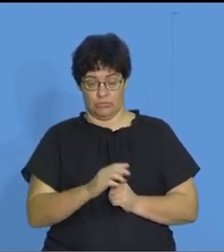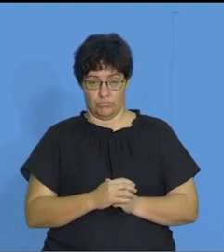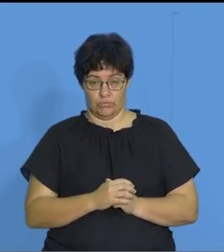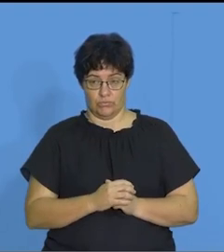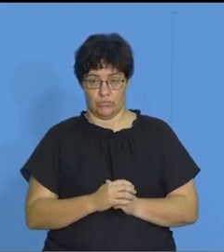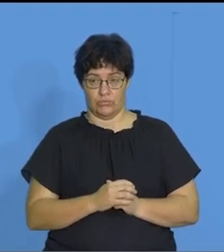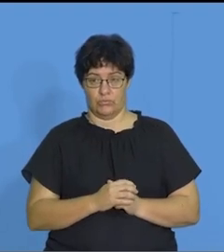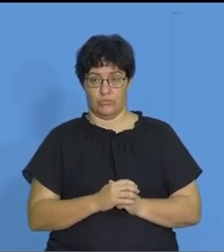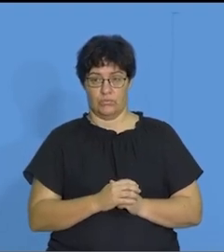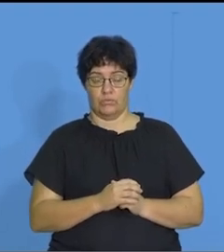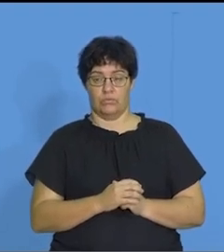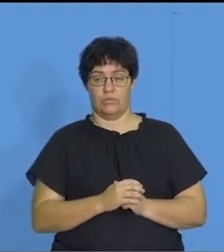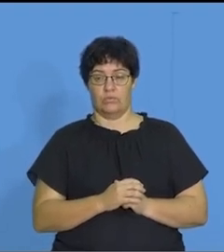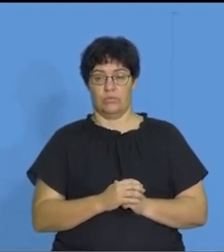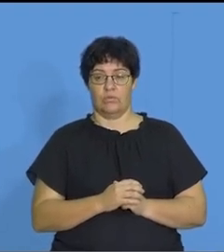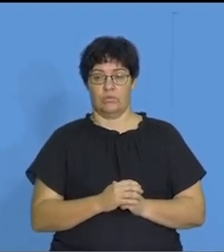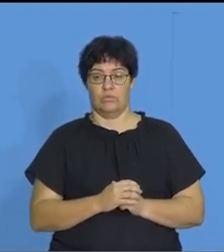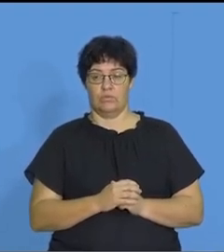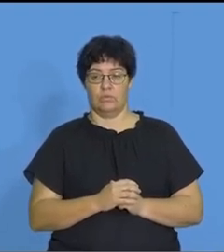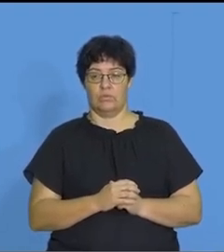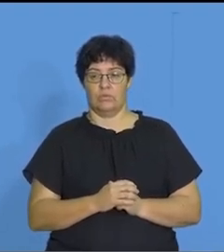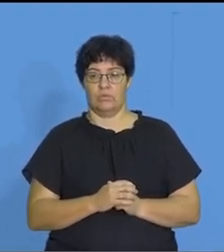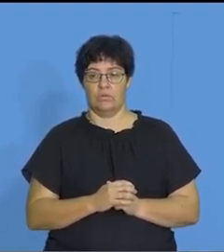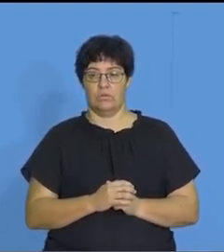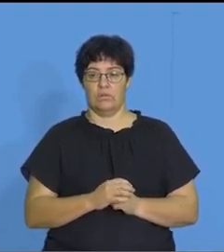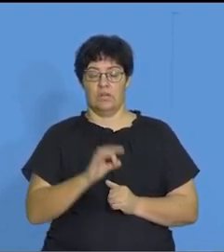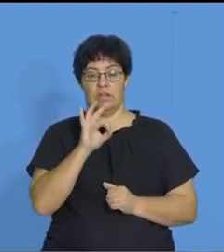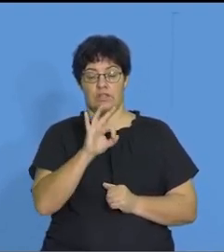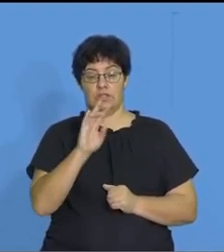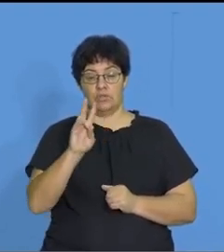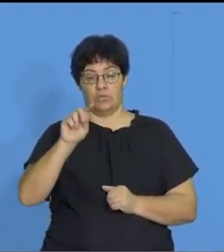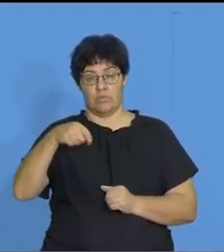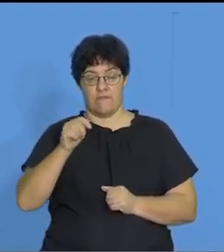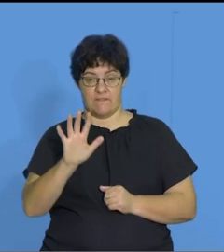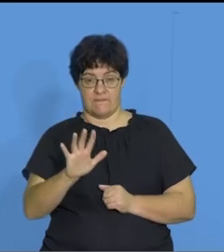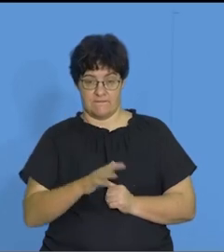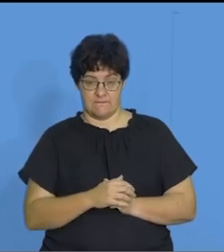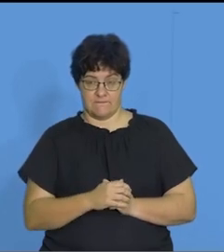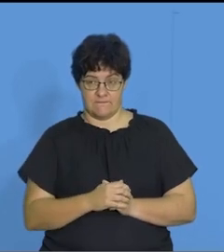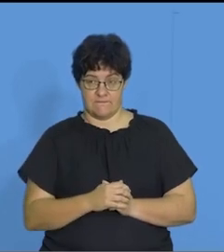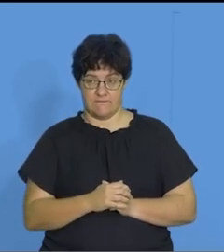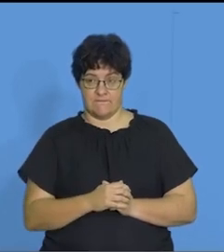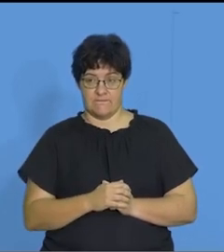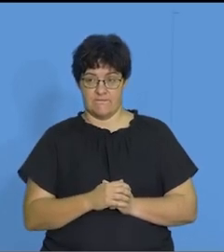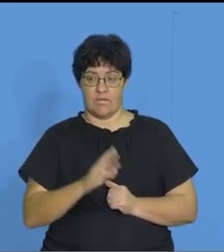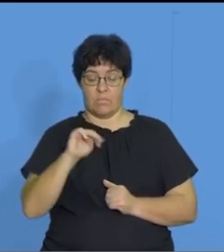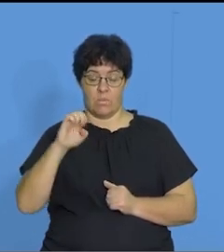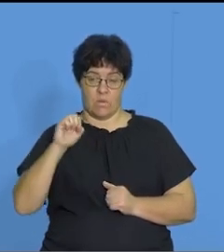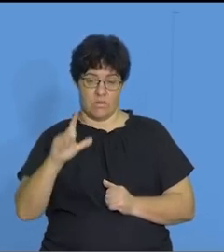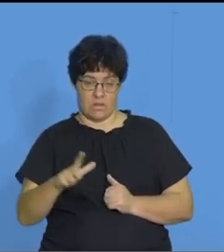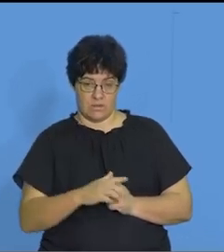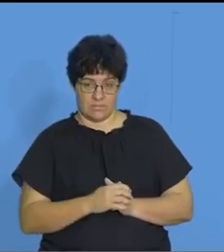by 2. Okay, that gives us as a decimal fraction 32.5. Okay, so